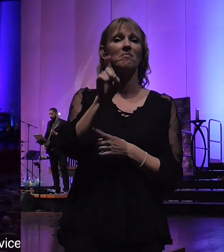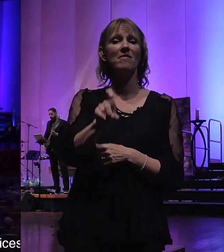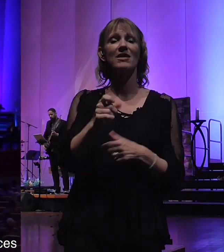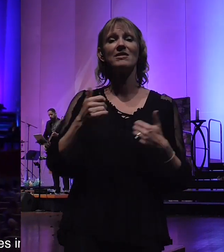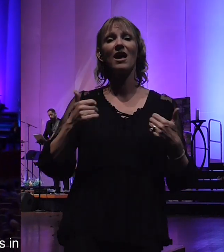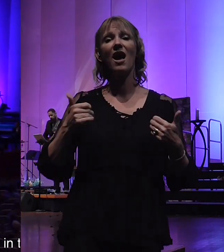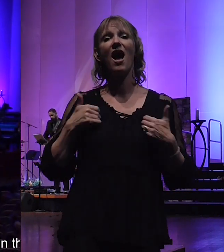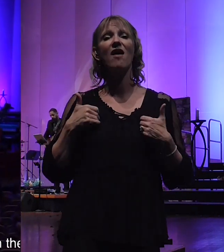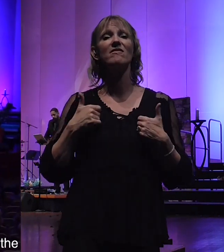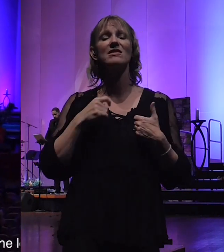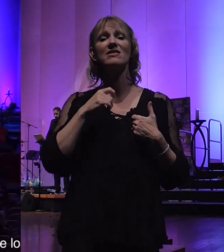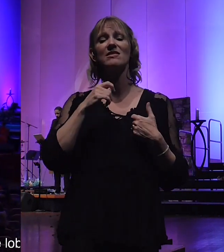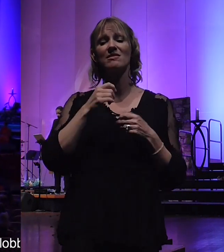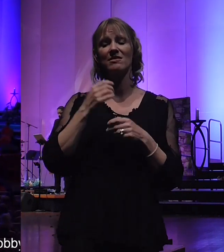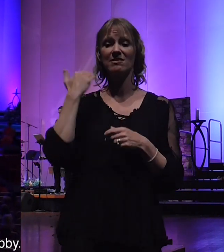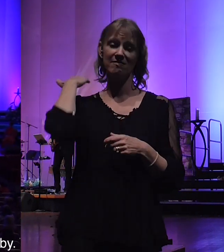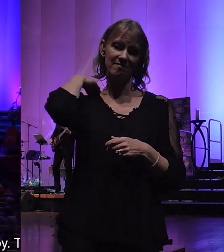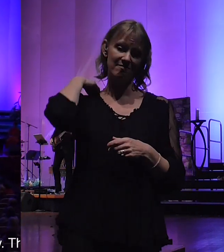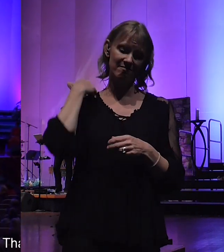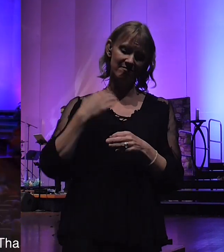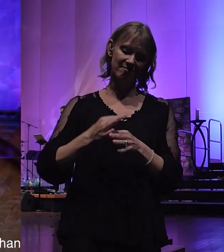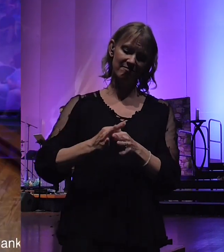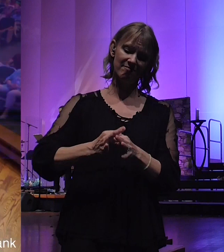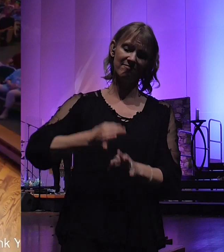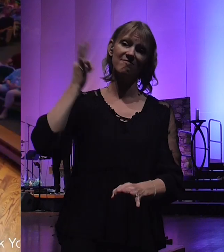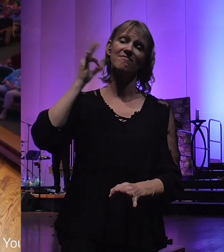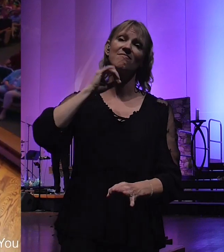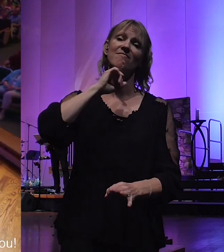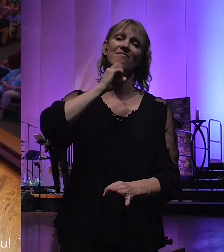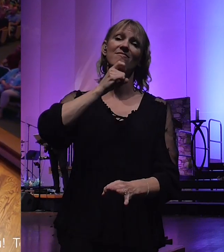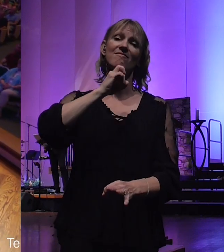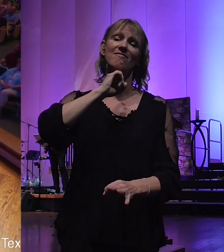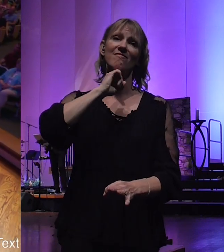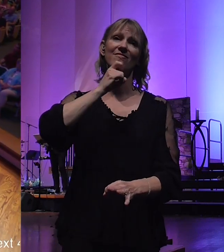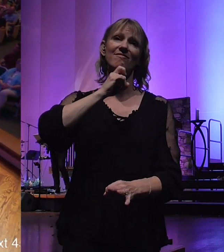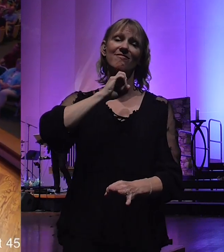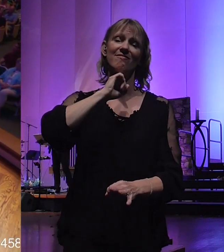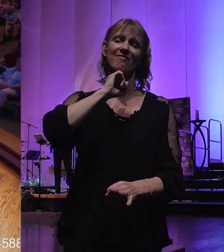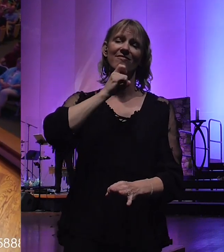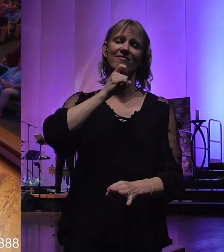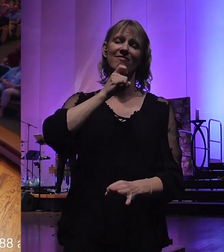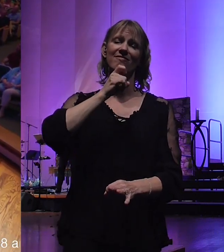You must have steel in your spine.